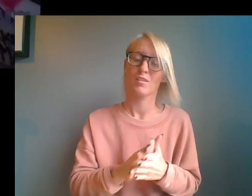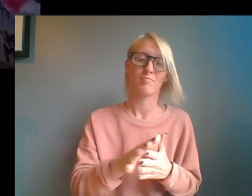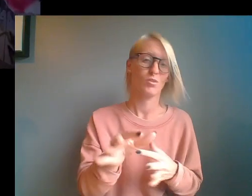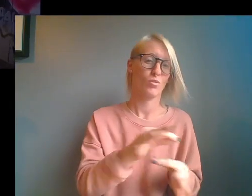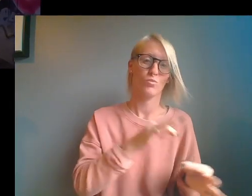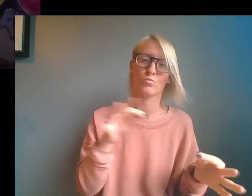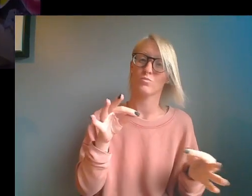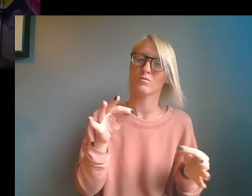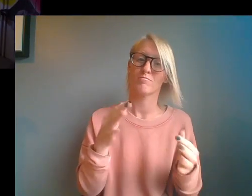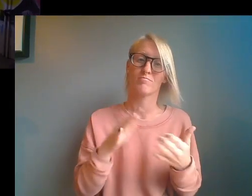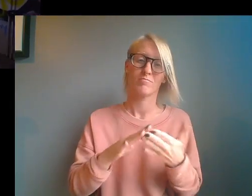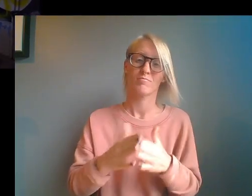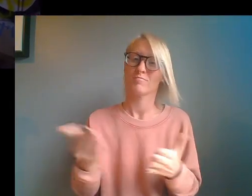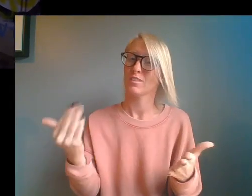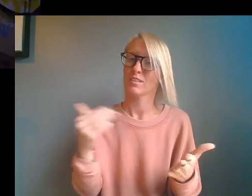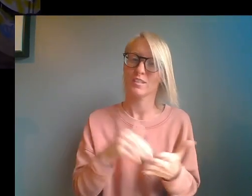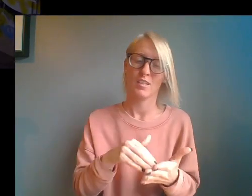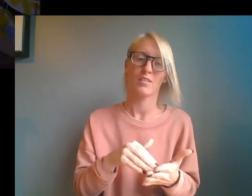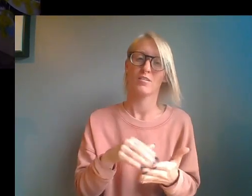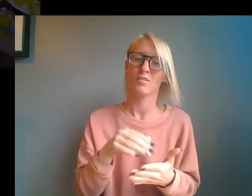40.